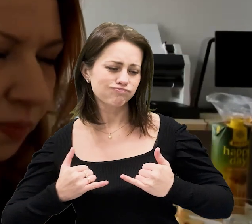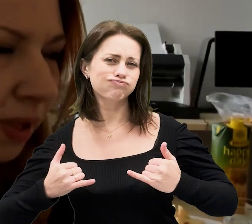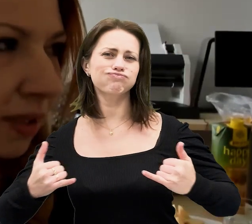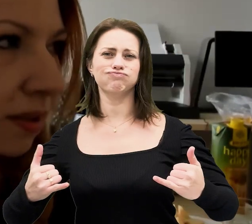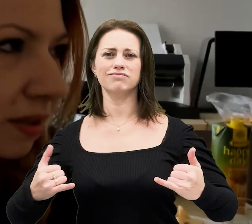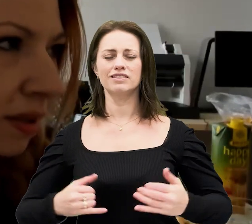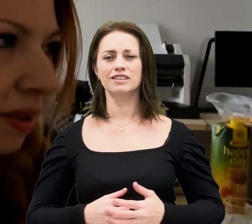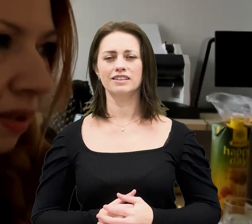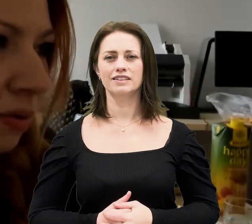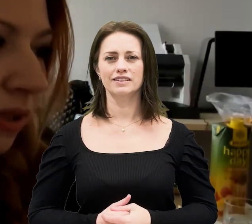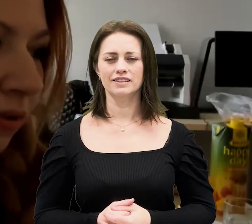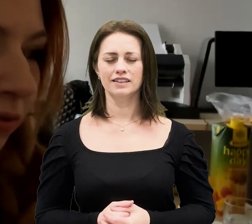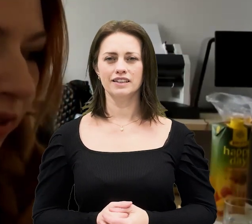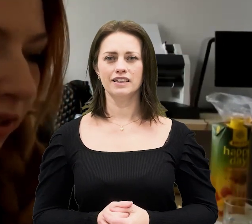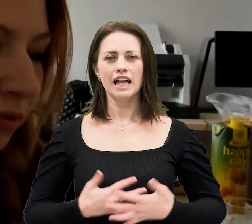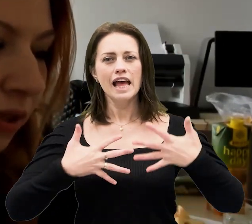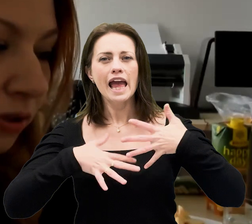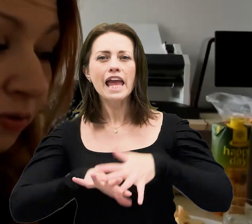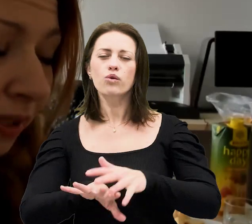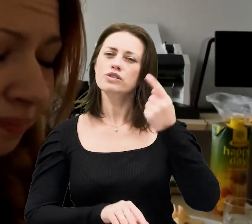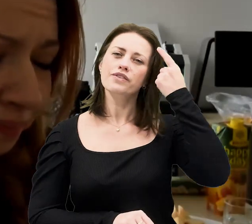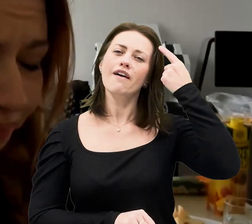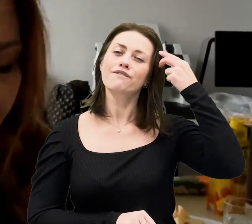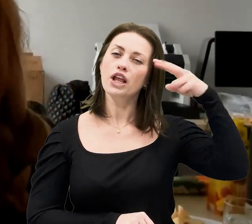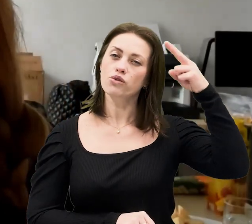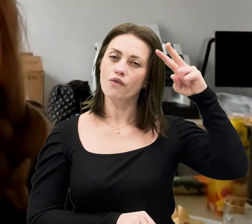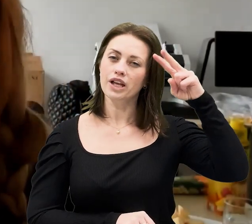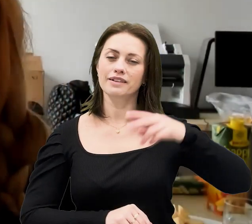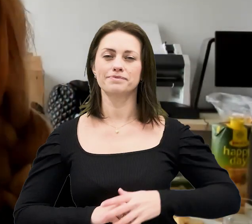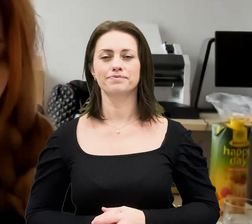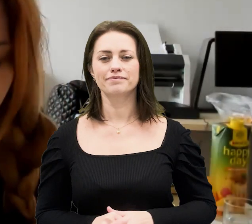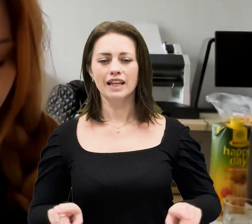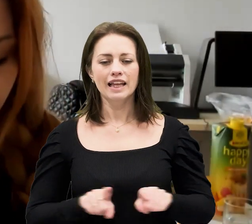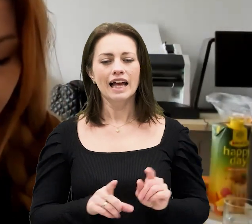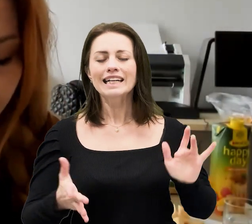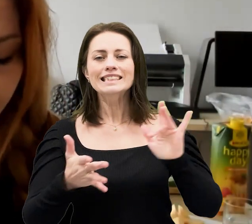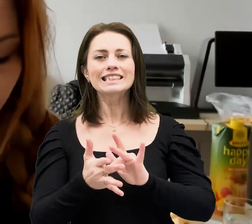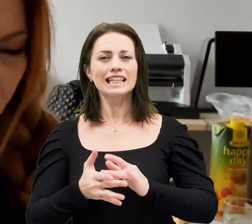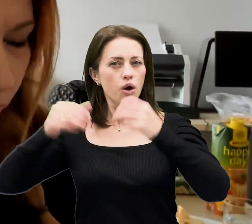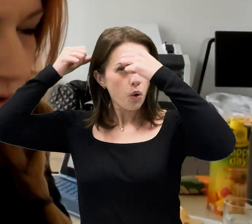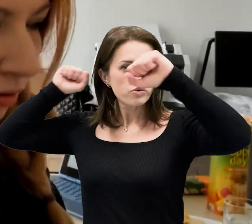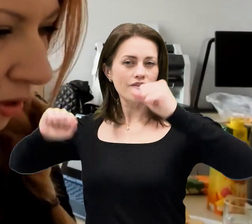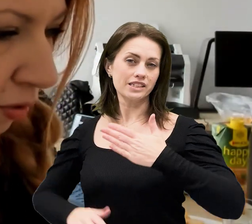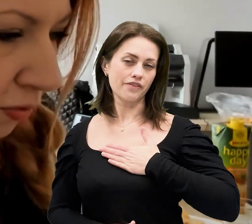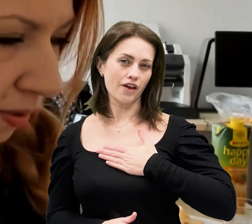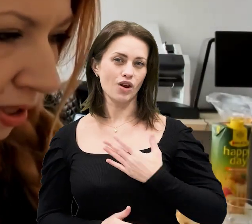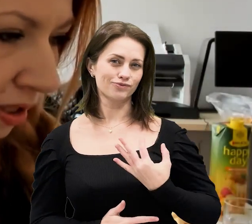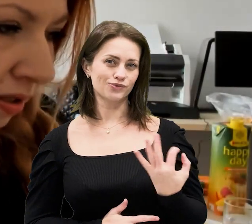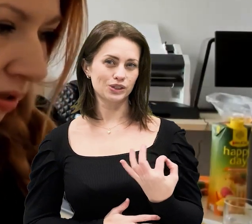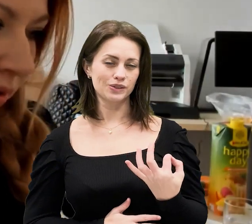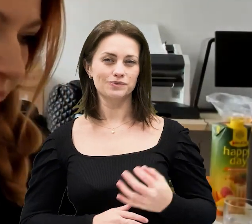share and spread the inclusive philosophy. And also the goal